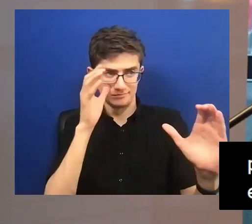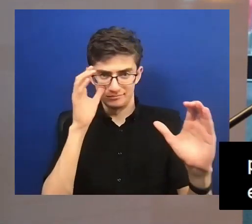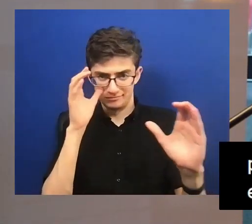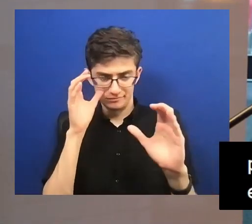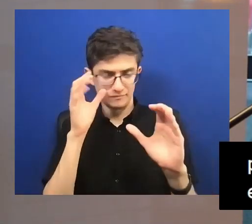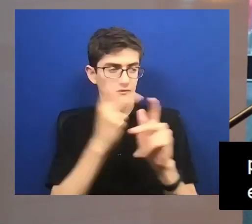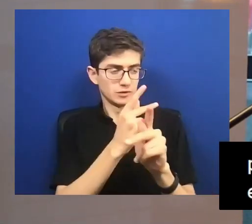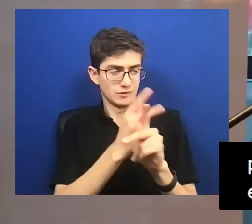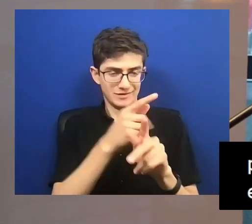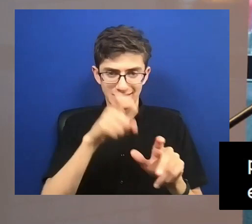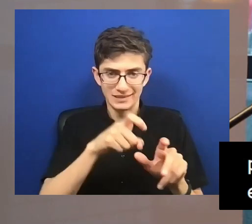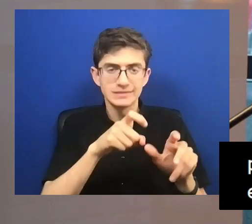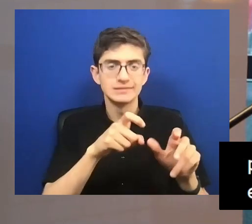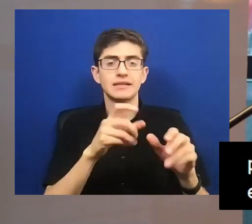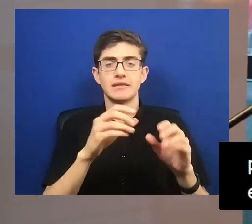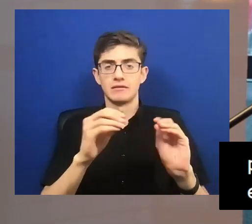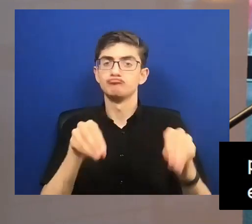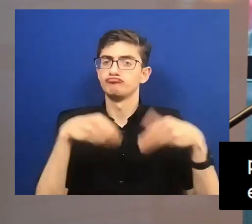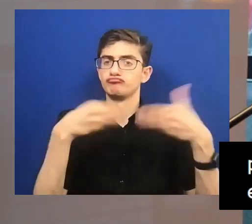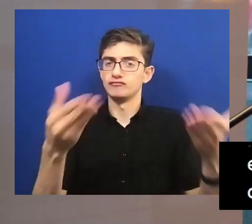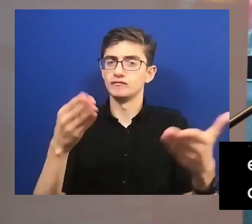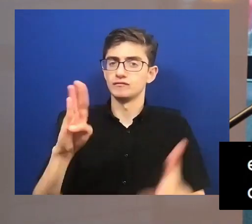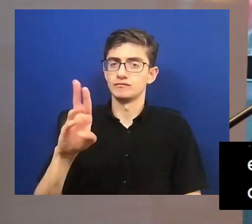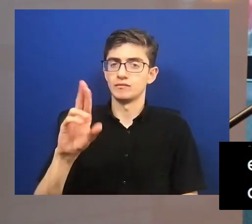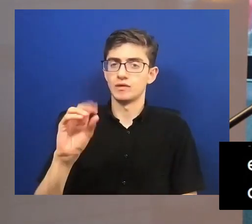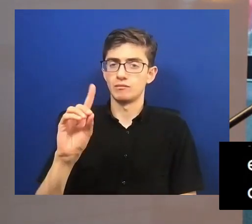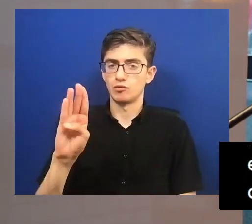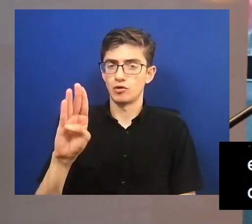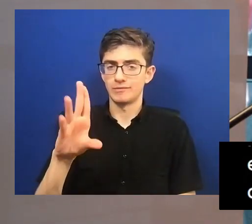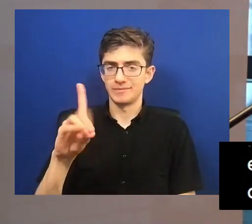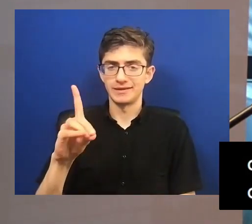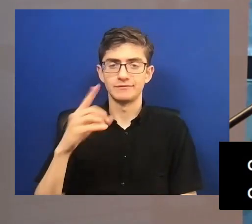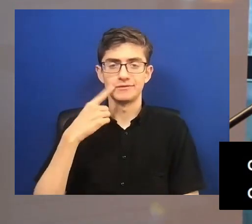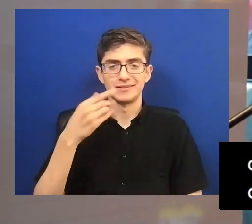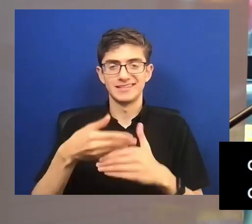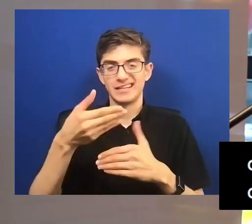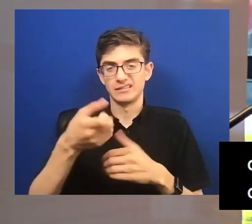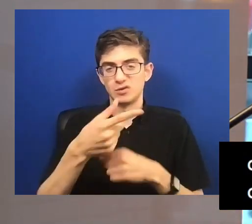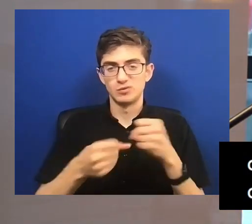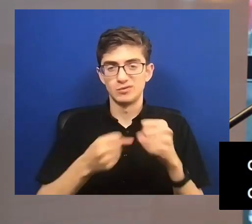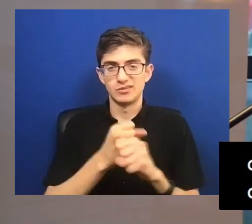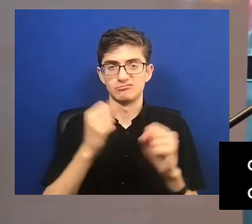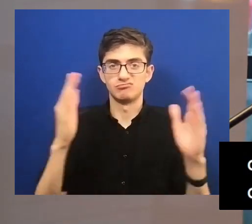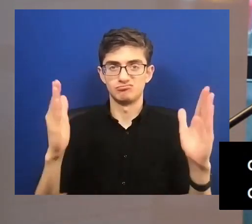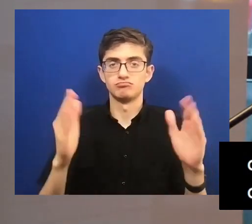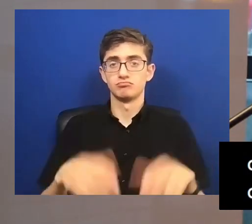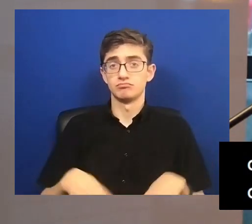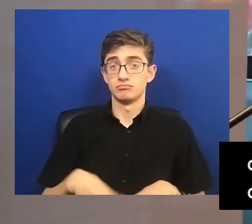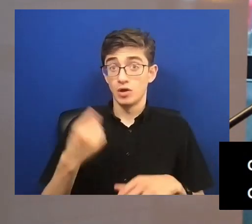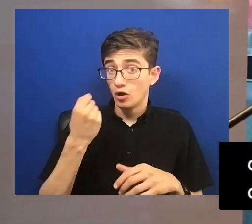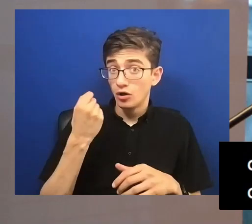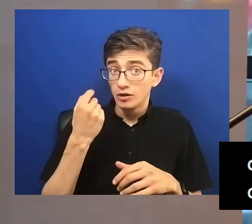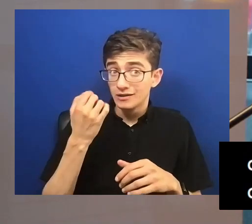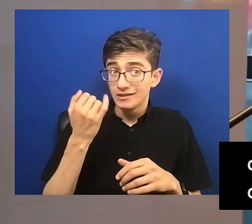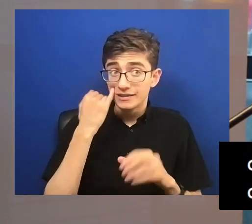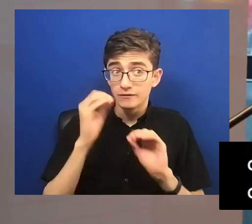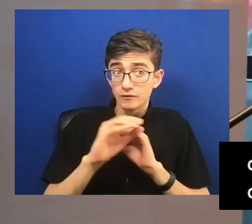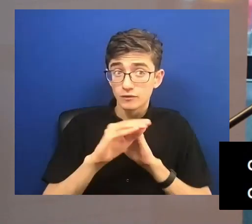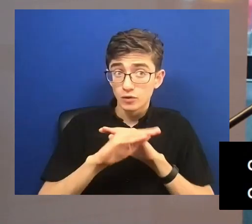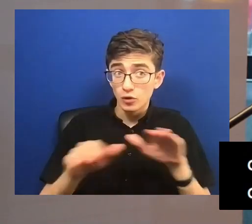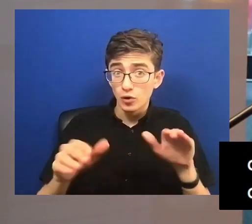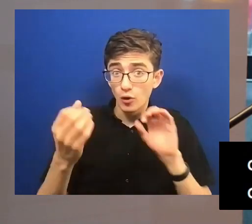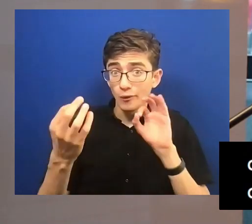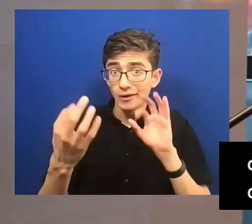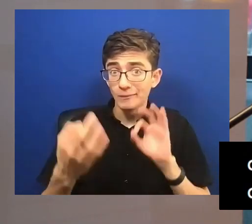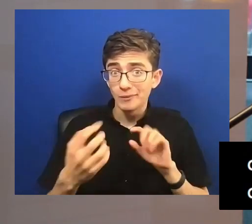across the great state of New York over the next several years. We can't do this without your input, your guidance, and your help.